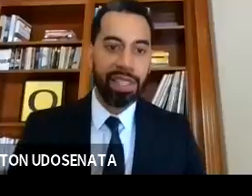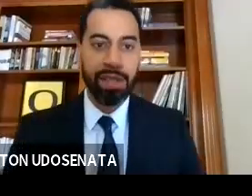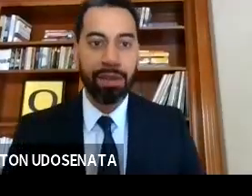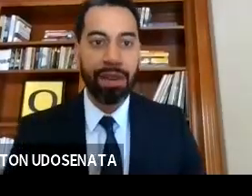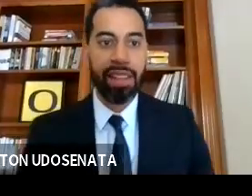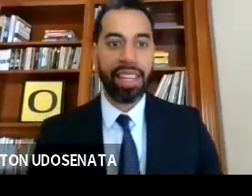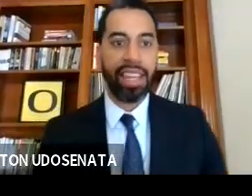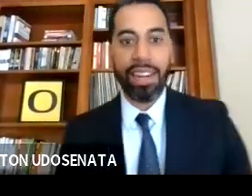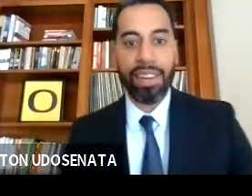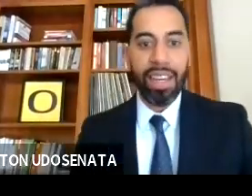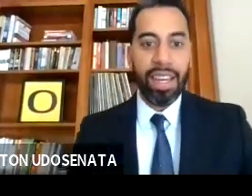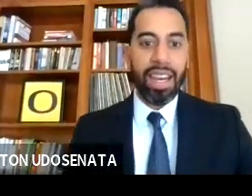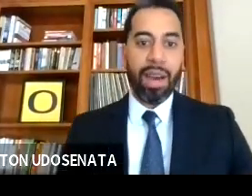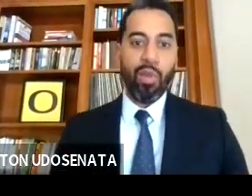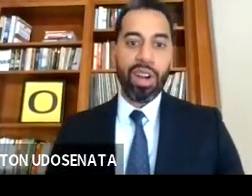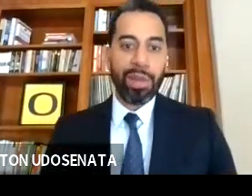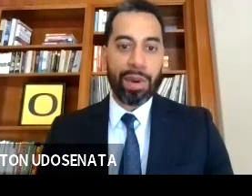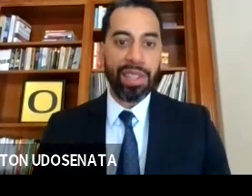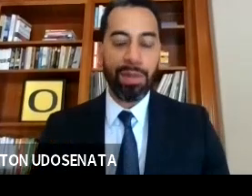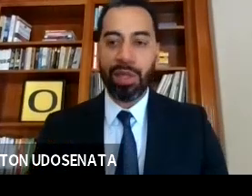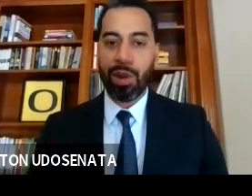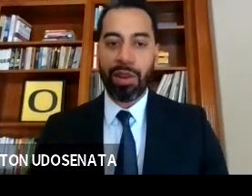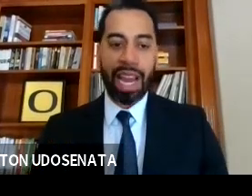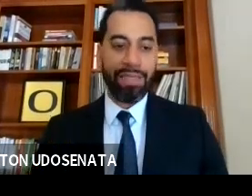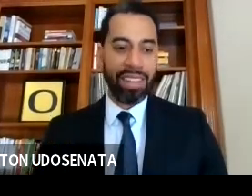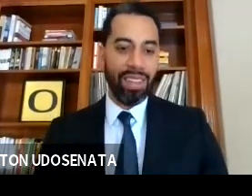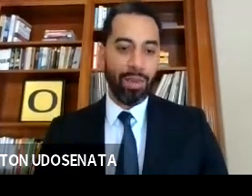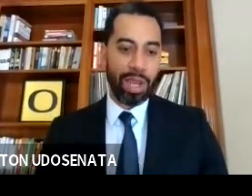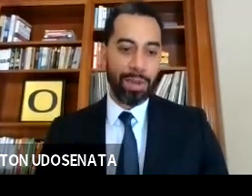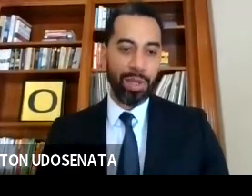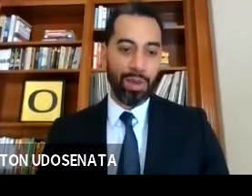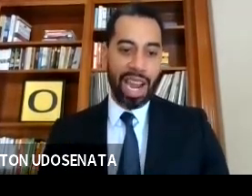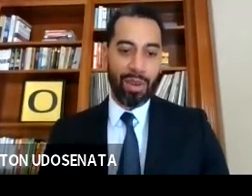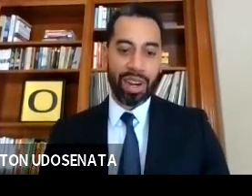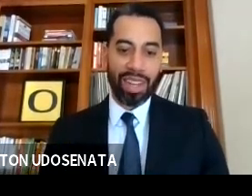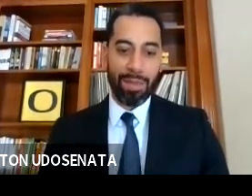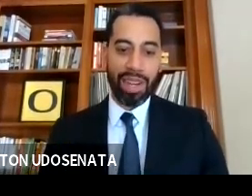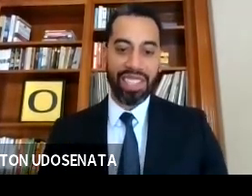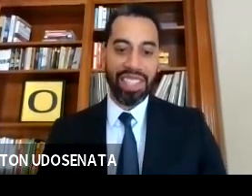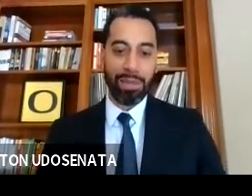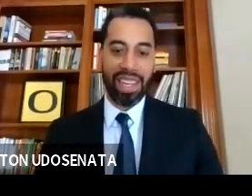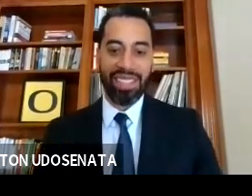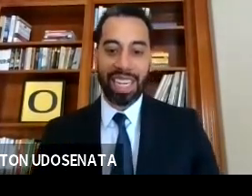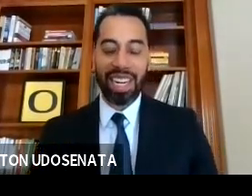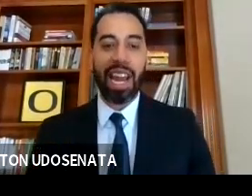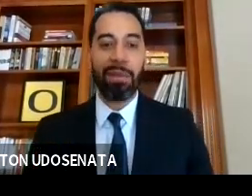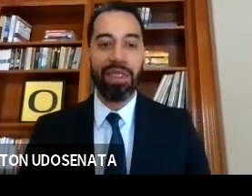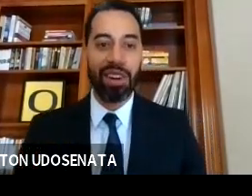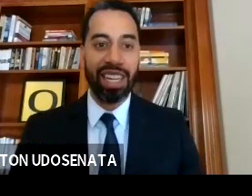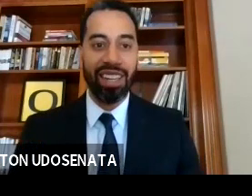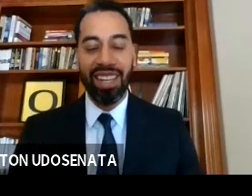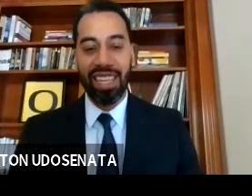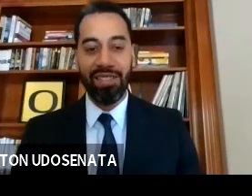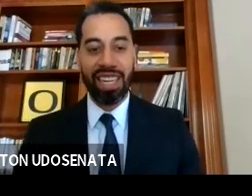I see participants are filing in. Welcome to participants who are arriving. Welcome to our much anticipated secondary